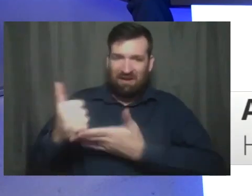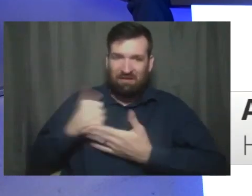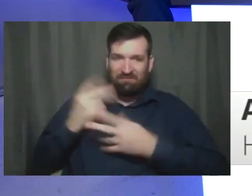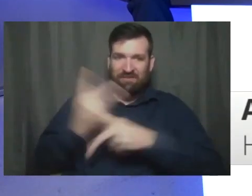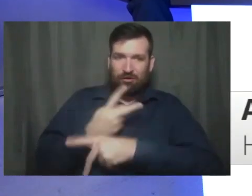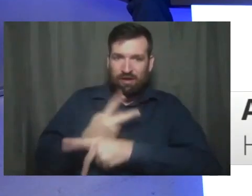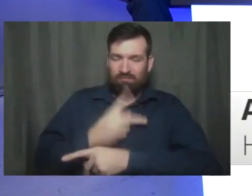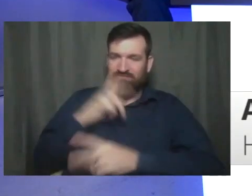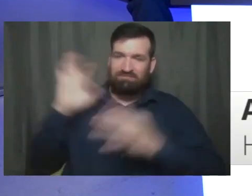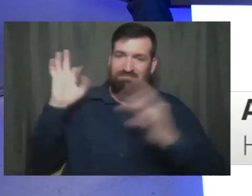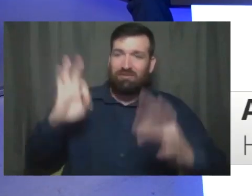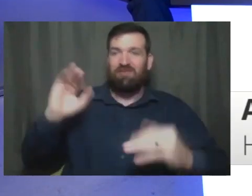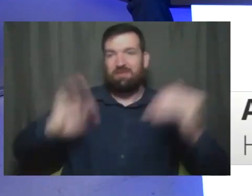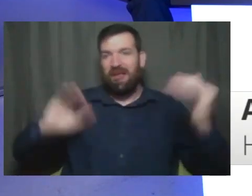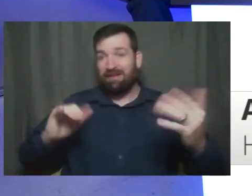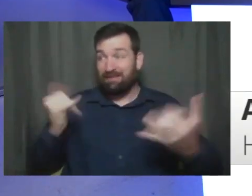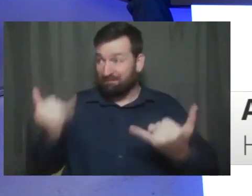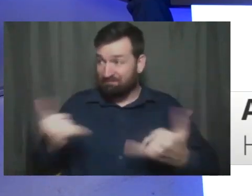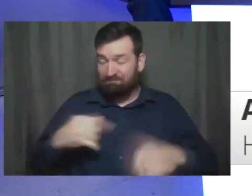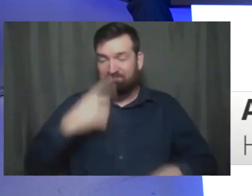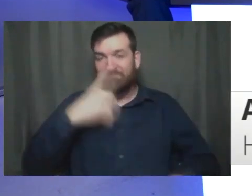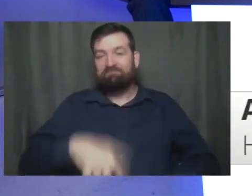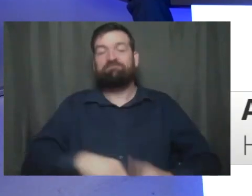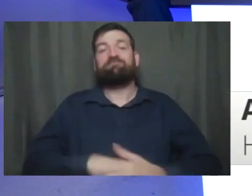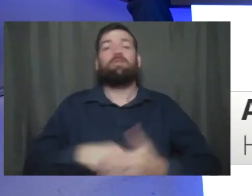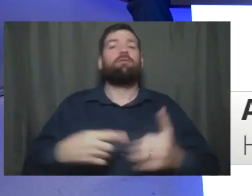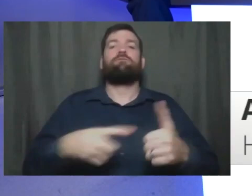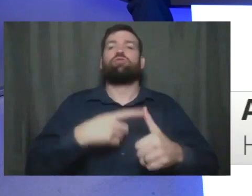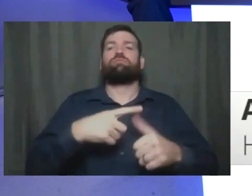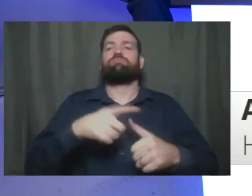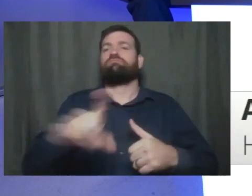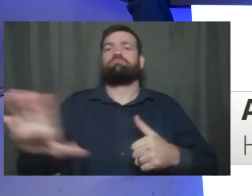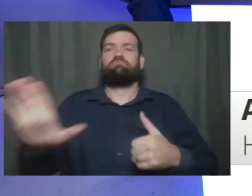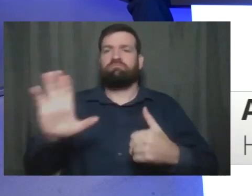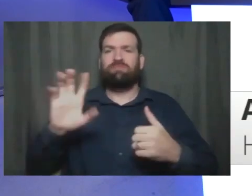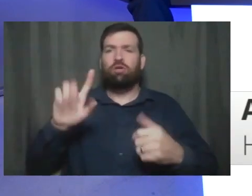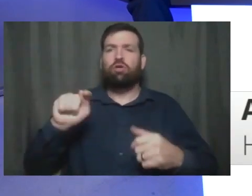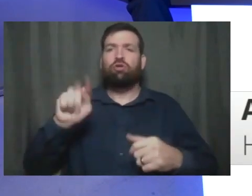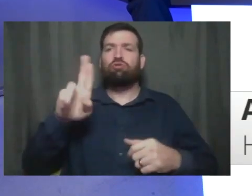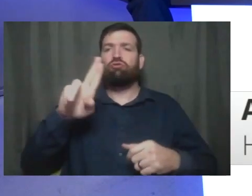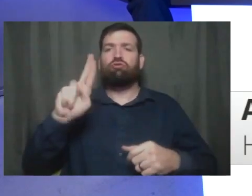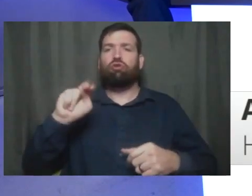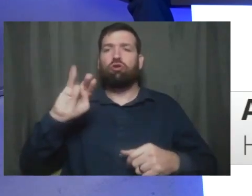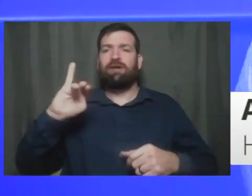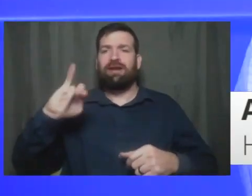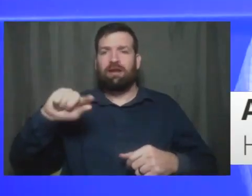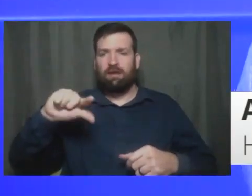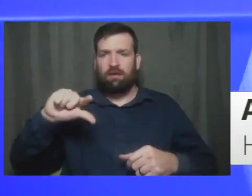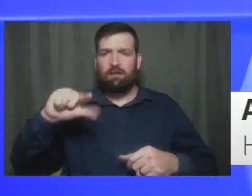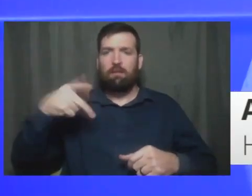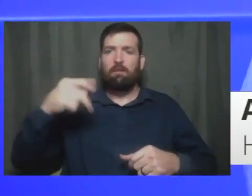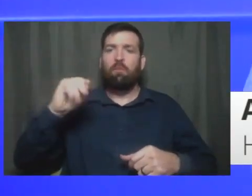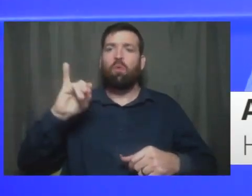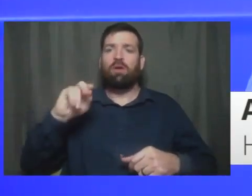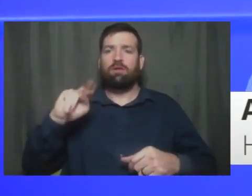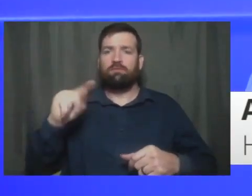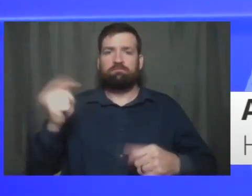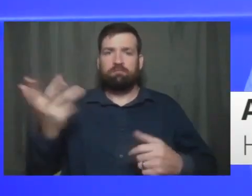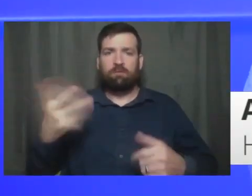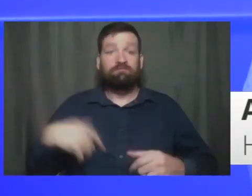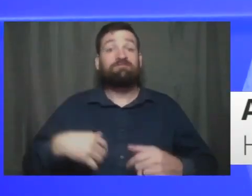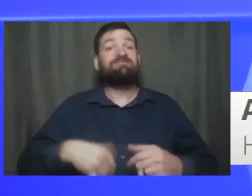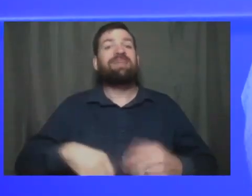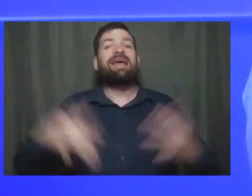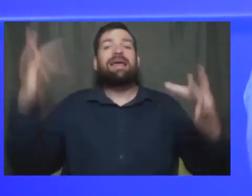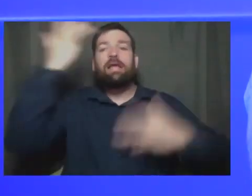by the end of the show, would you please? First of all, tell everyone what Turning Point is before we get started. Sure. Turning Point is an illness support community,